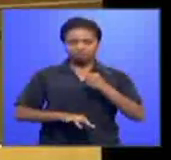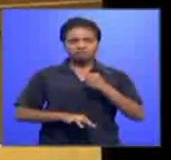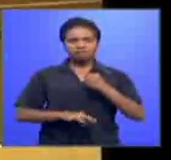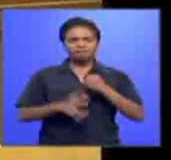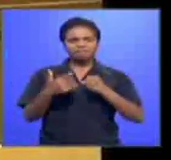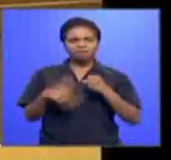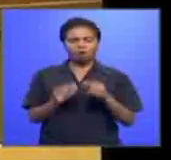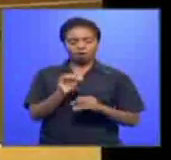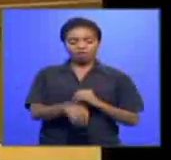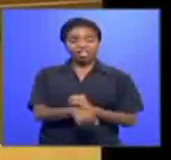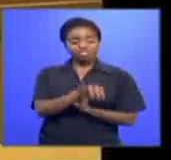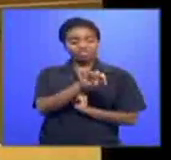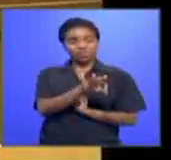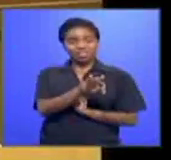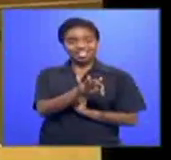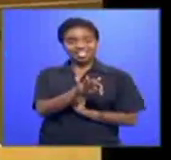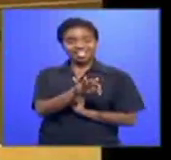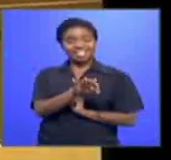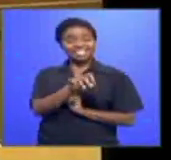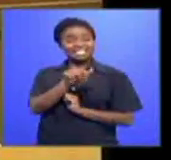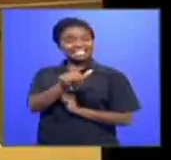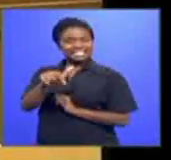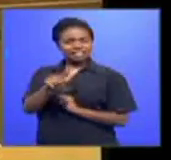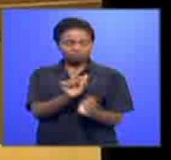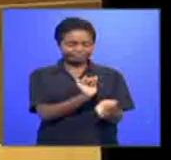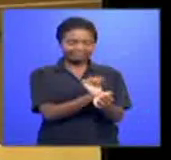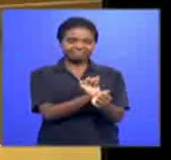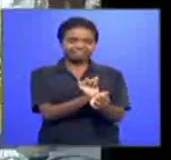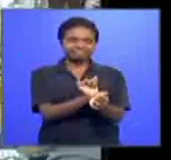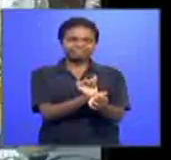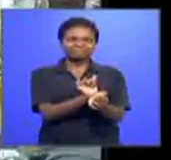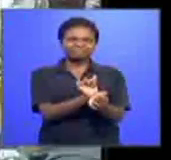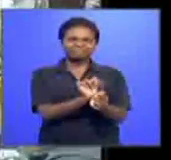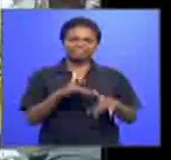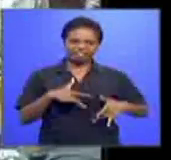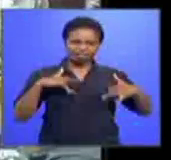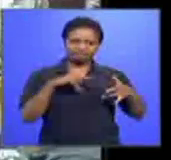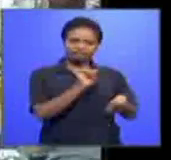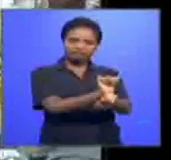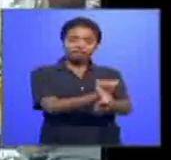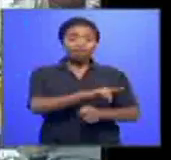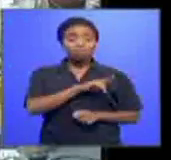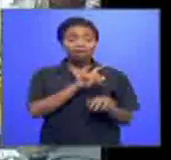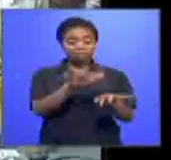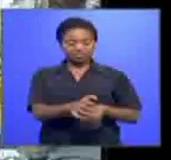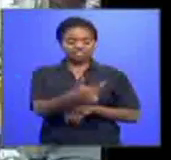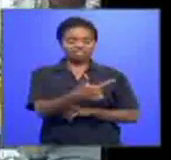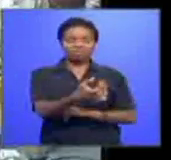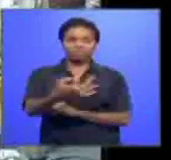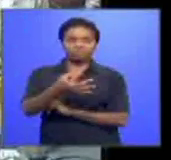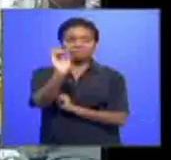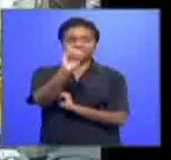over 336 life sentences, with a conviction rate of